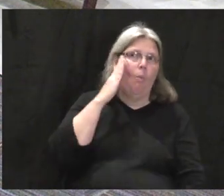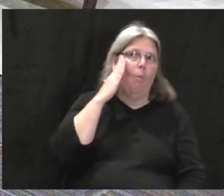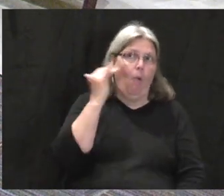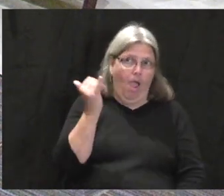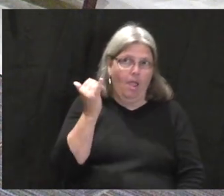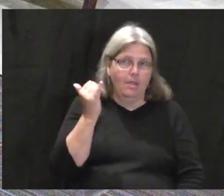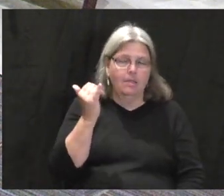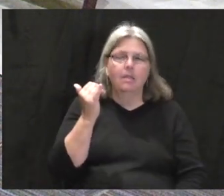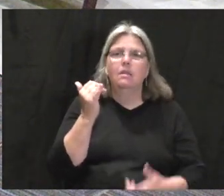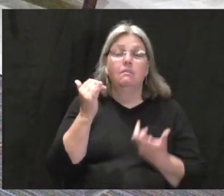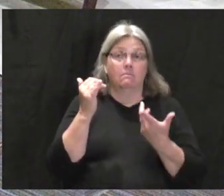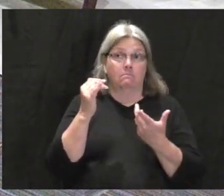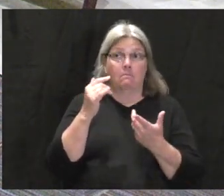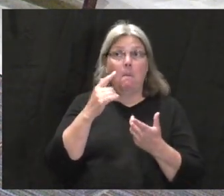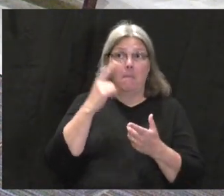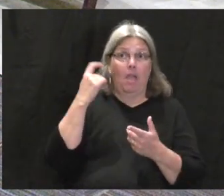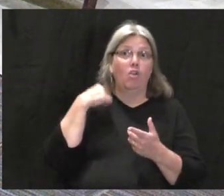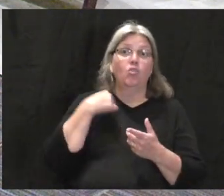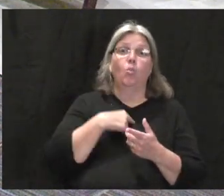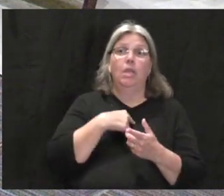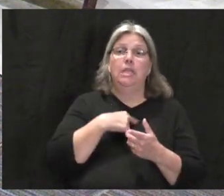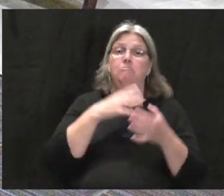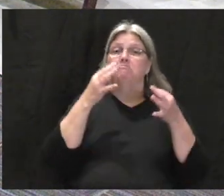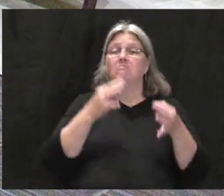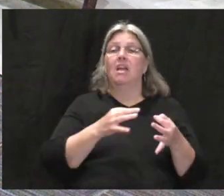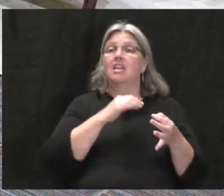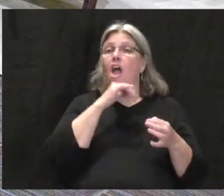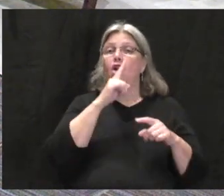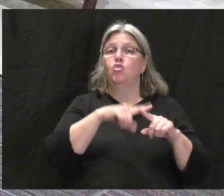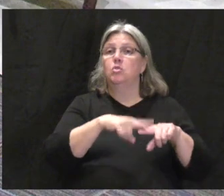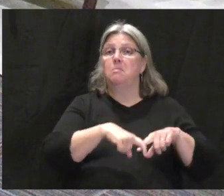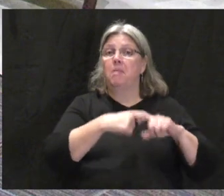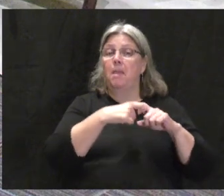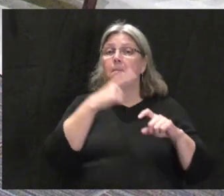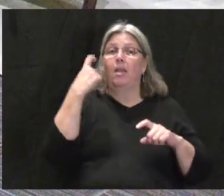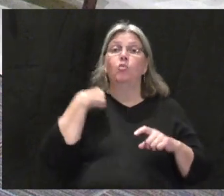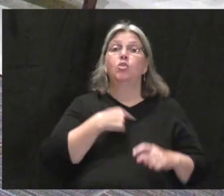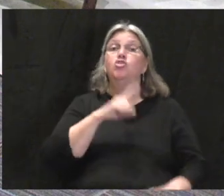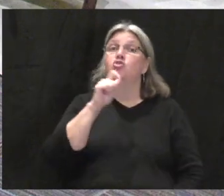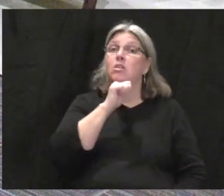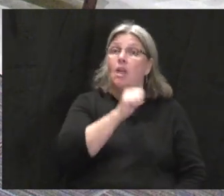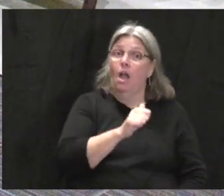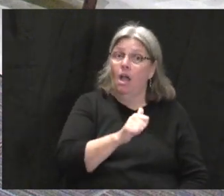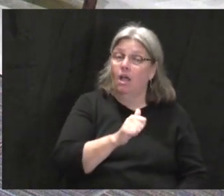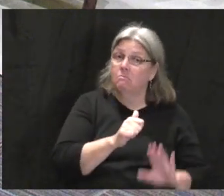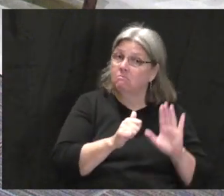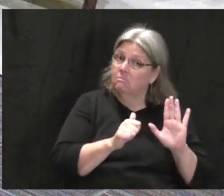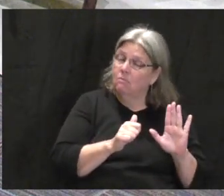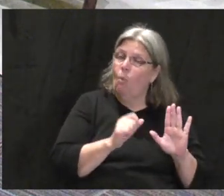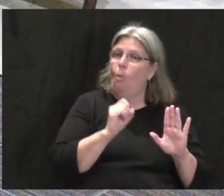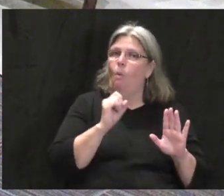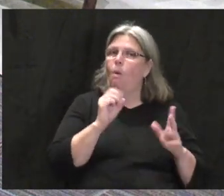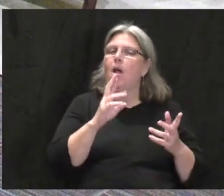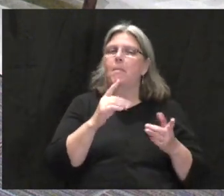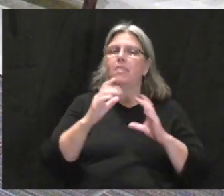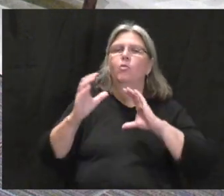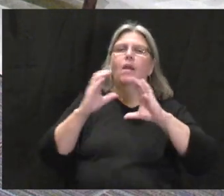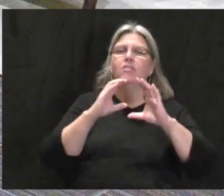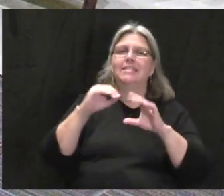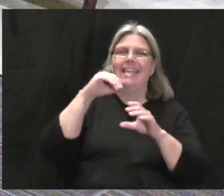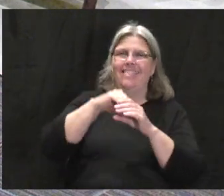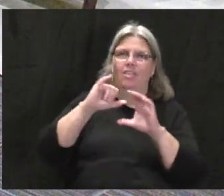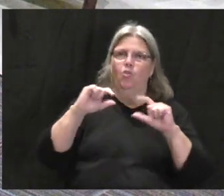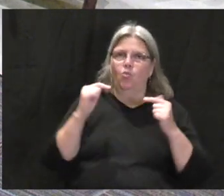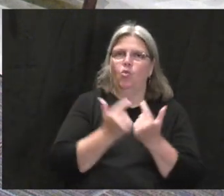the group about teachers saying, well, we're not allowed to suspend anymore. And then talking about what is it when you send them to the